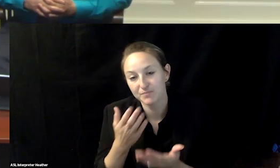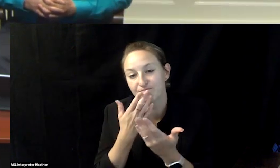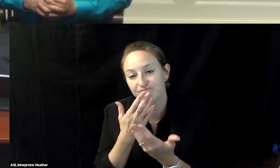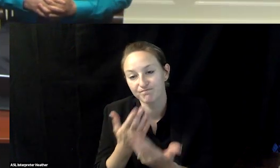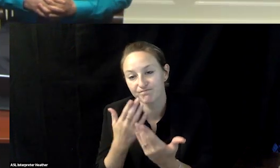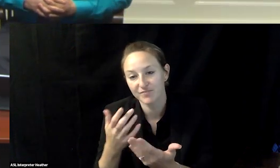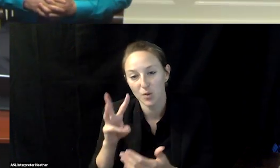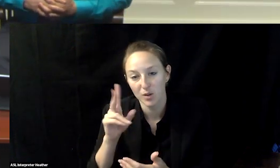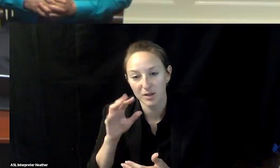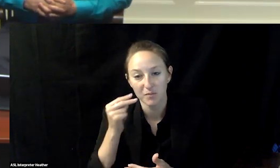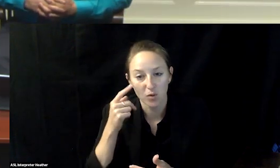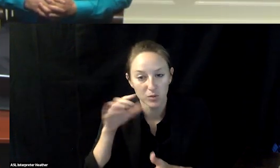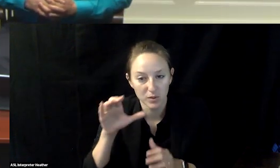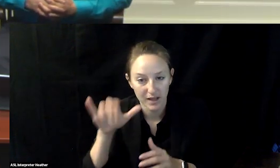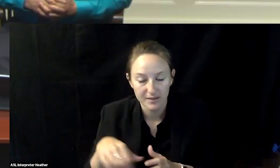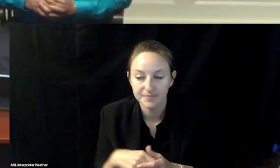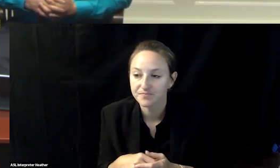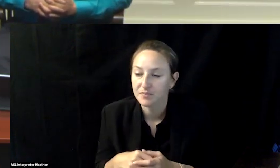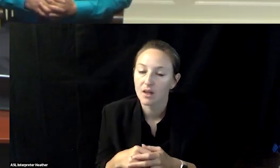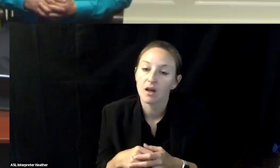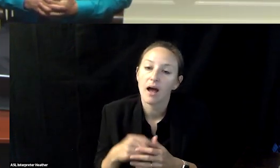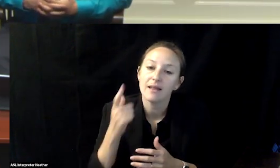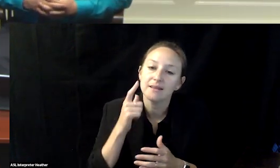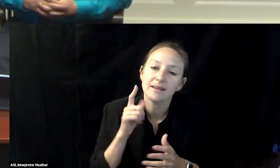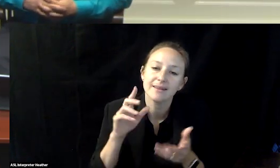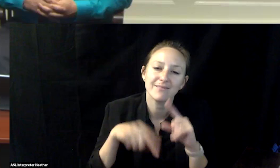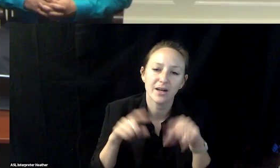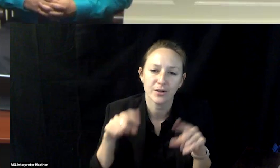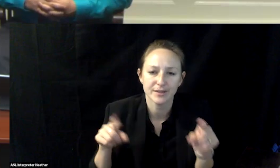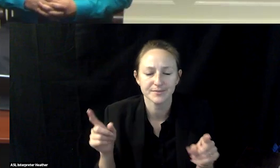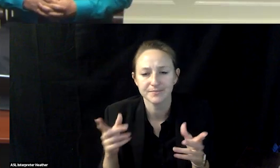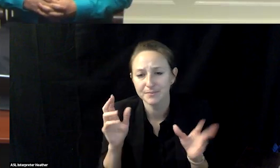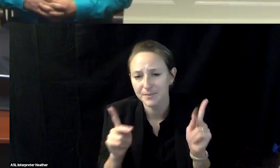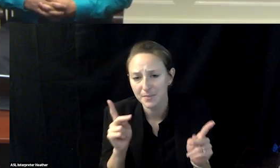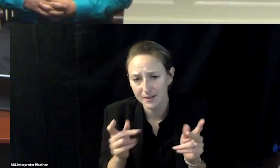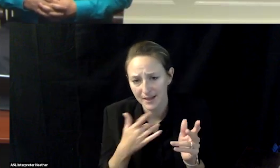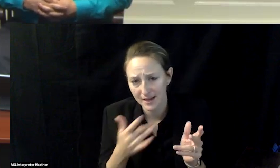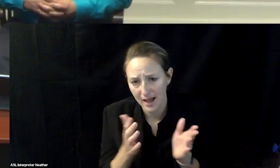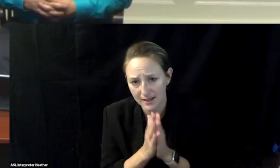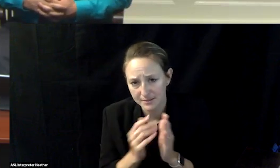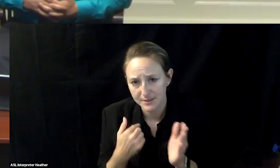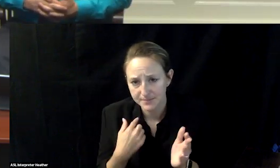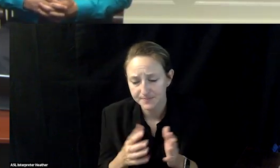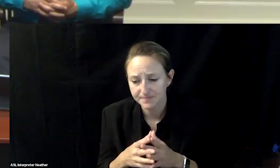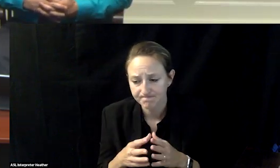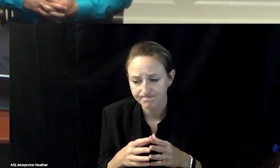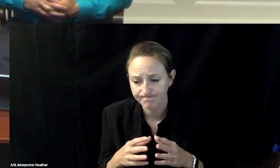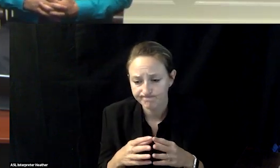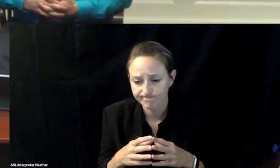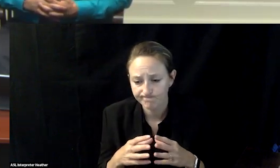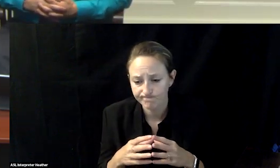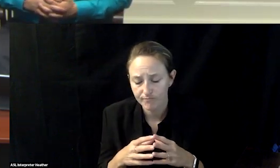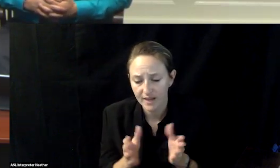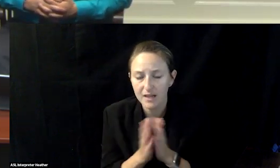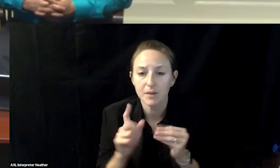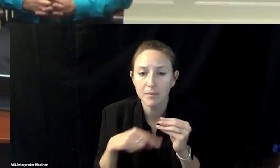I think it really varies a lot, right? People ask me a lot about like news